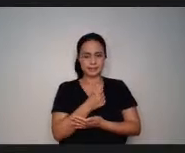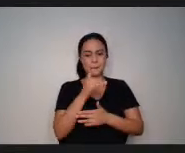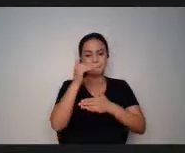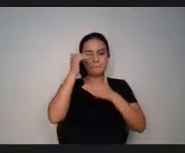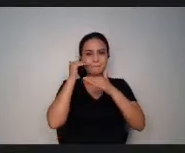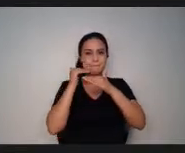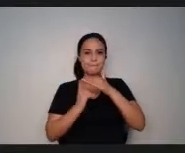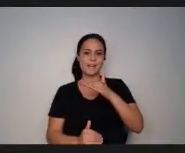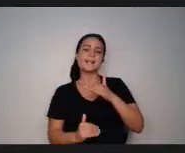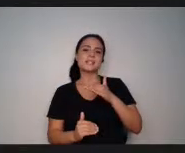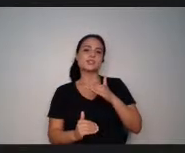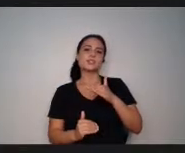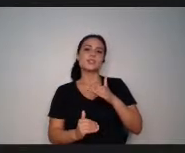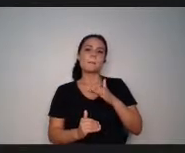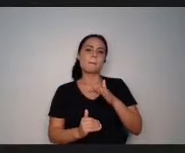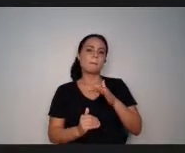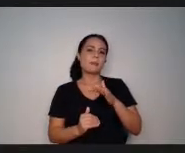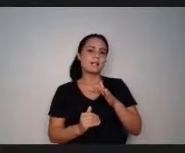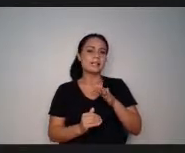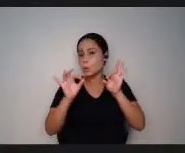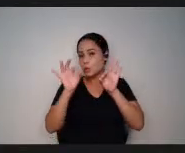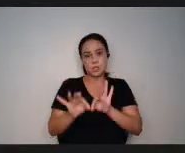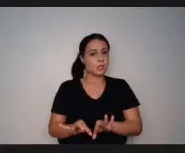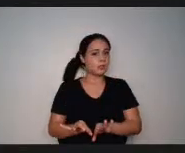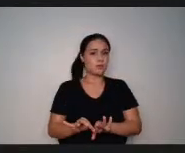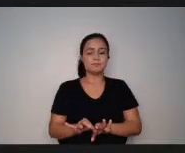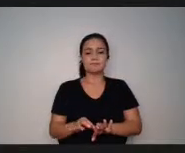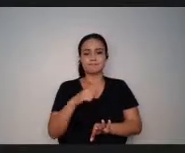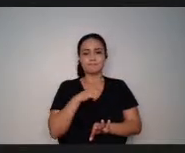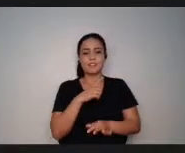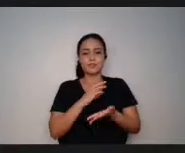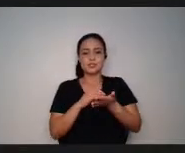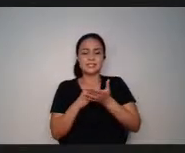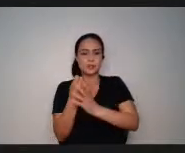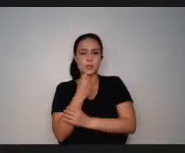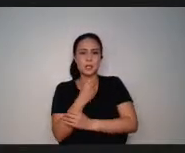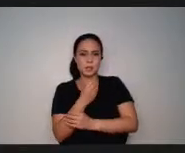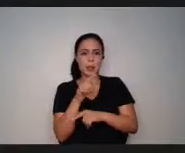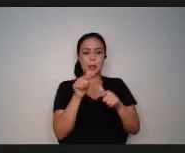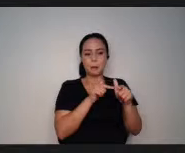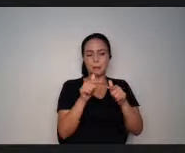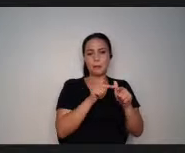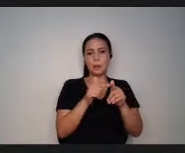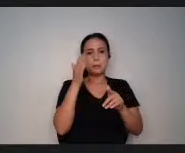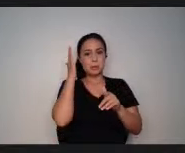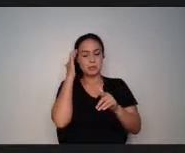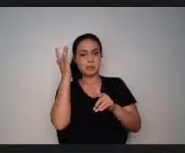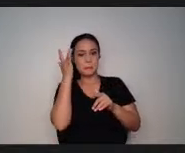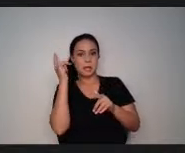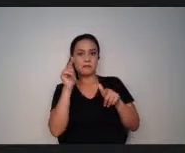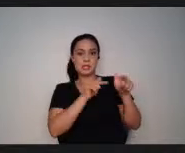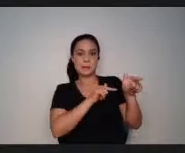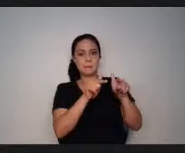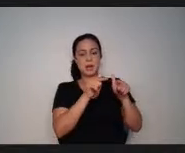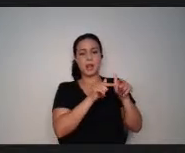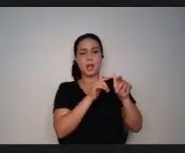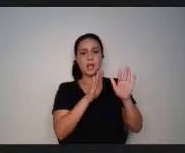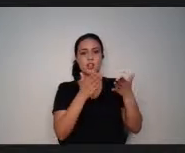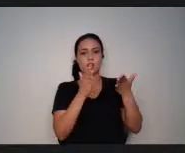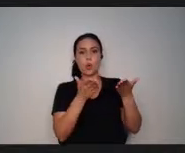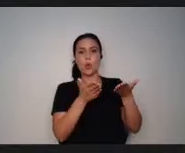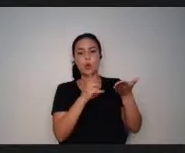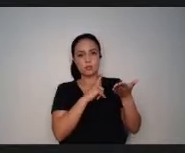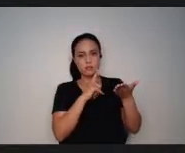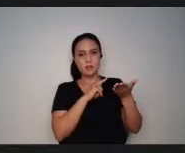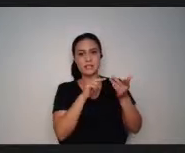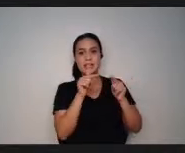formations. The salary is low and also unsure, so that people have an insecurity in relation